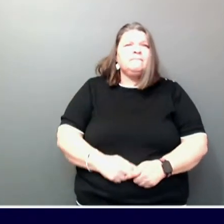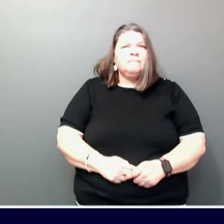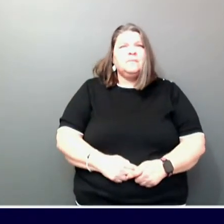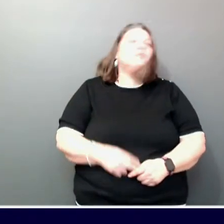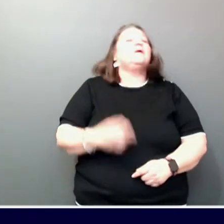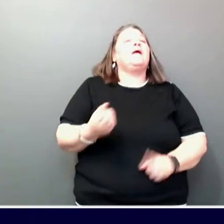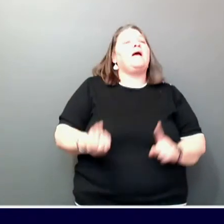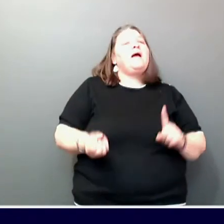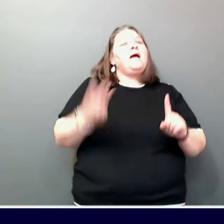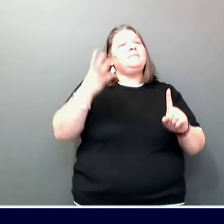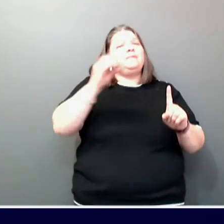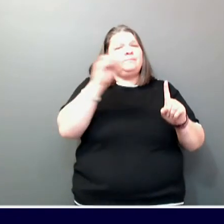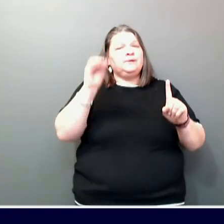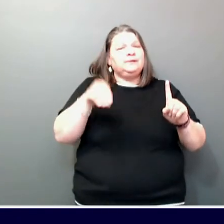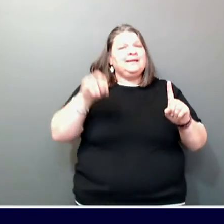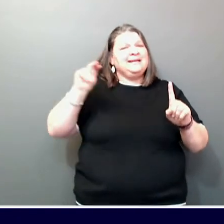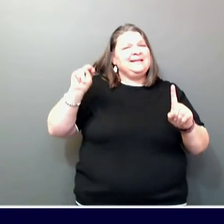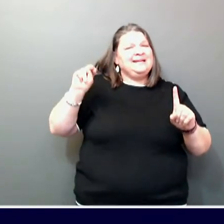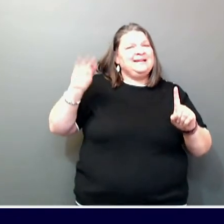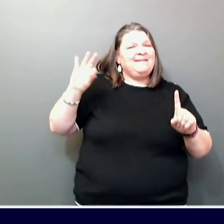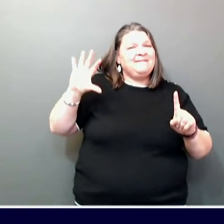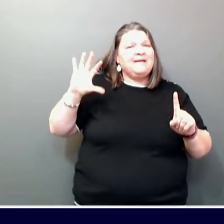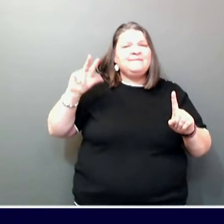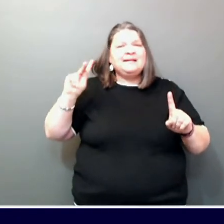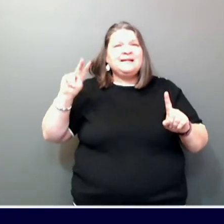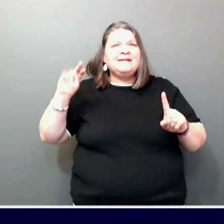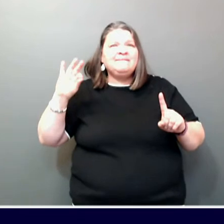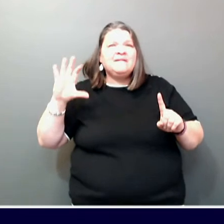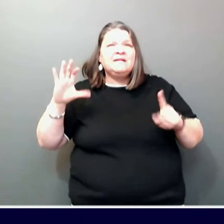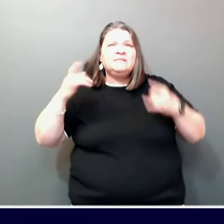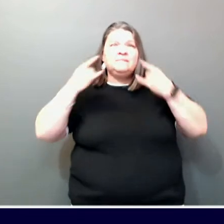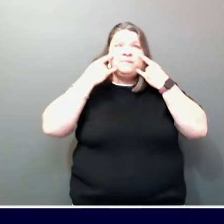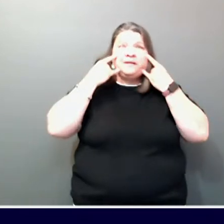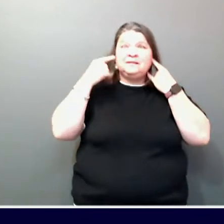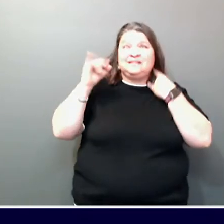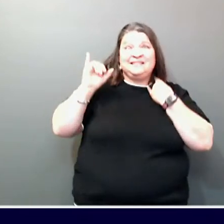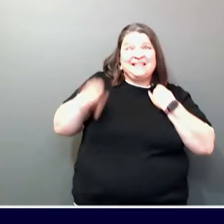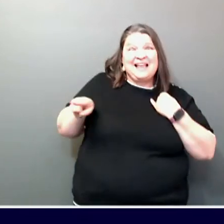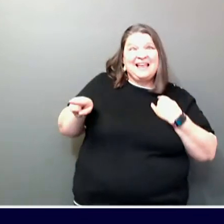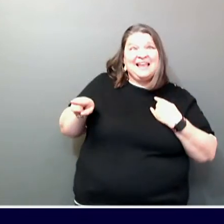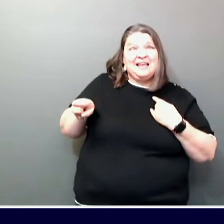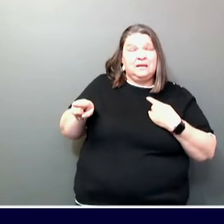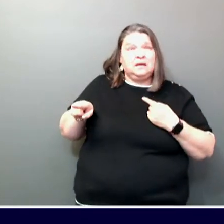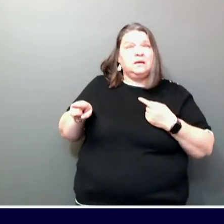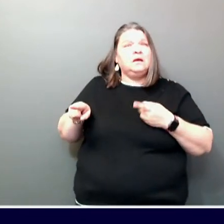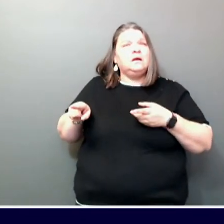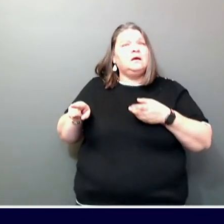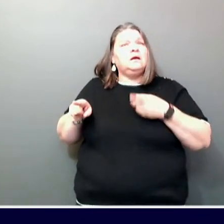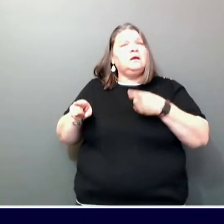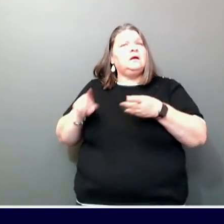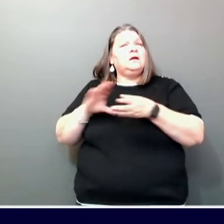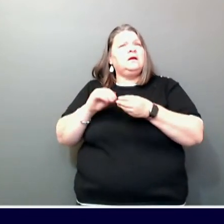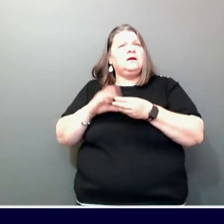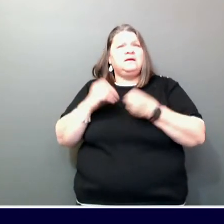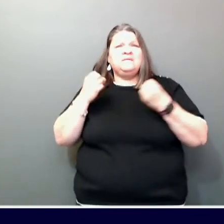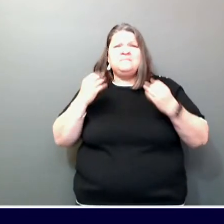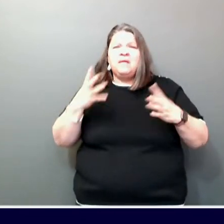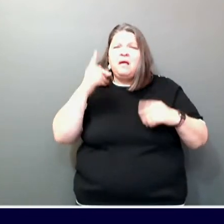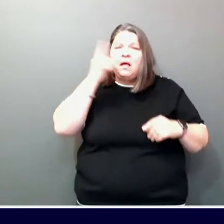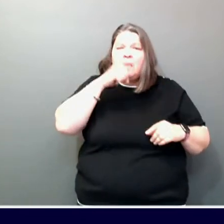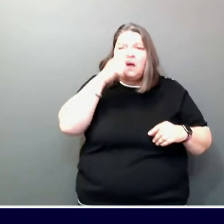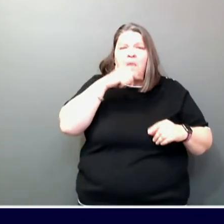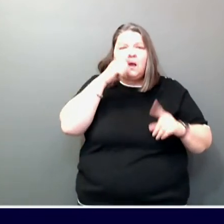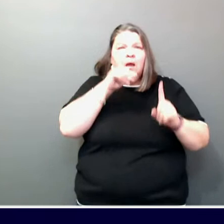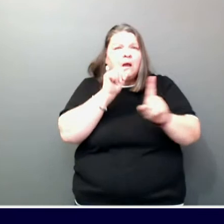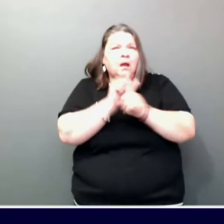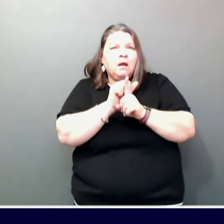N95 and KN95 masks that are available on the market, you've said before, are likely counterfeit. What's the level of